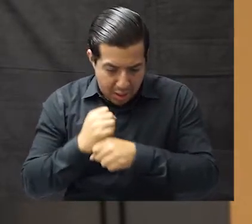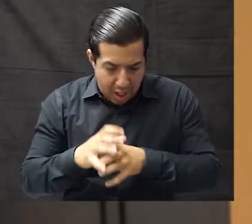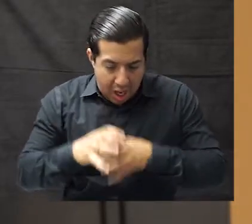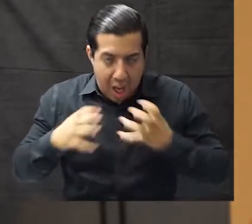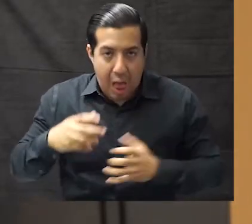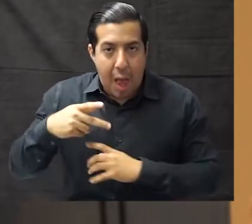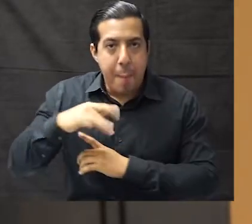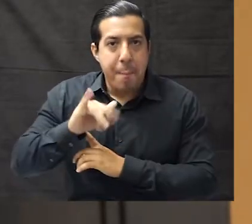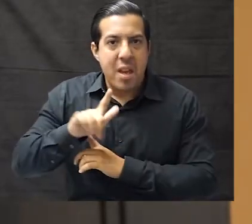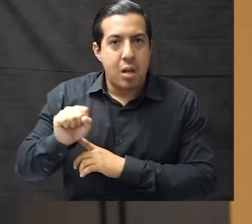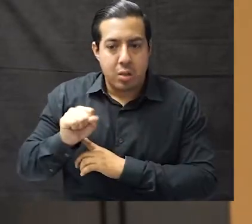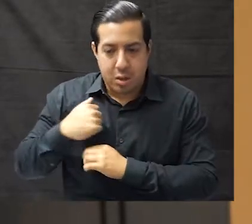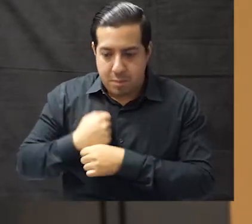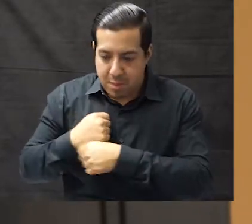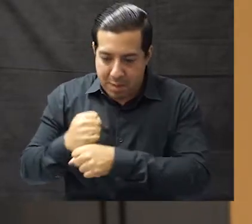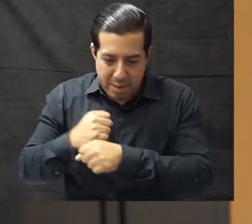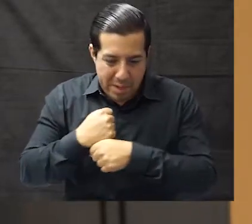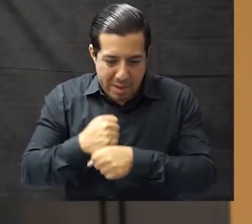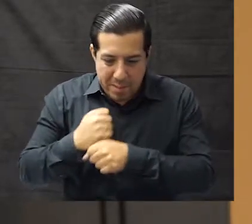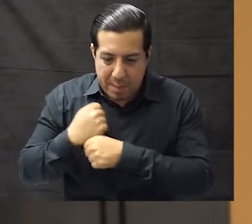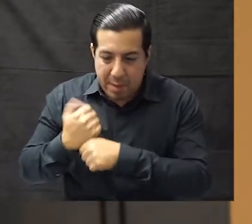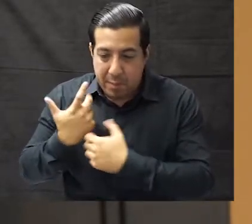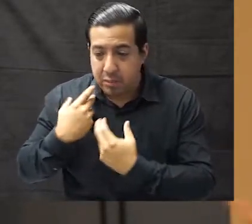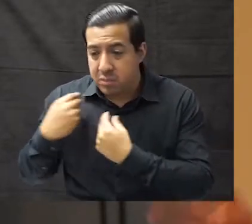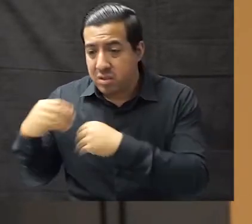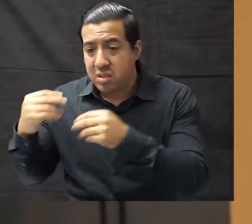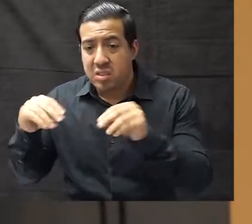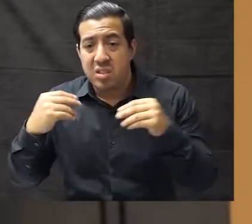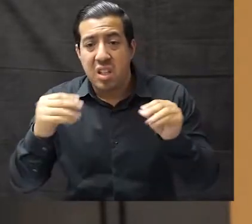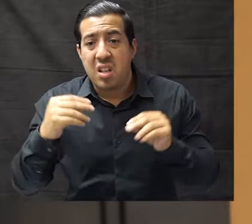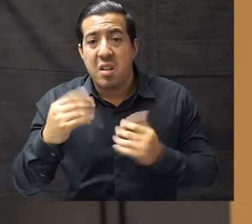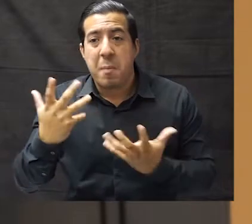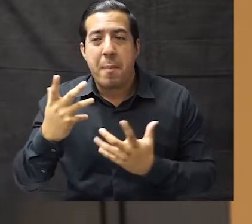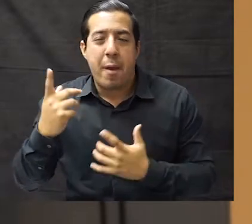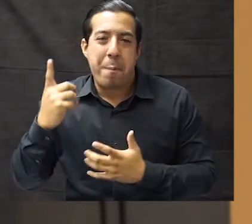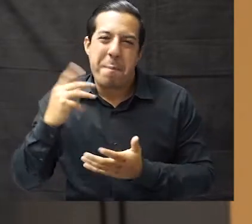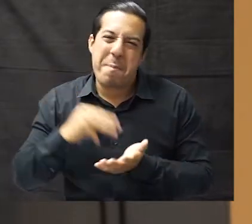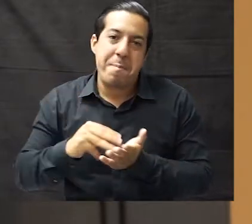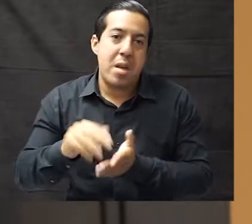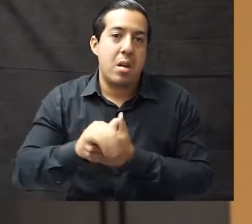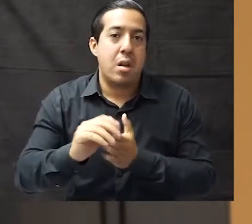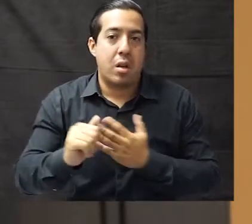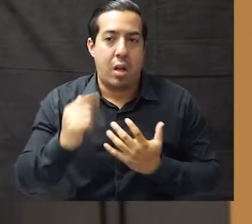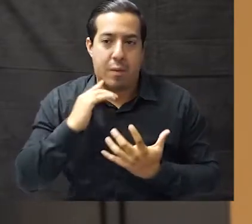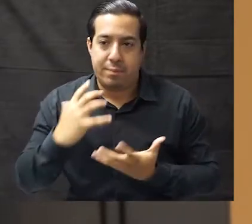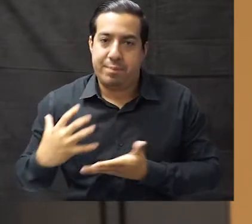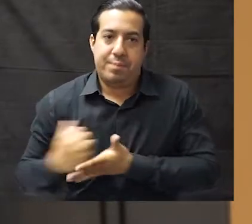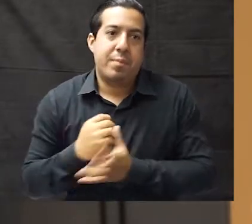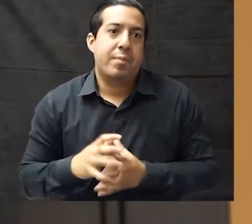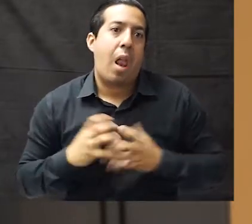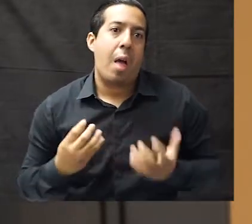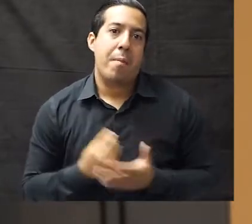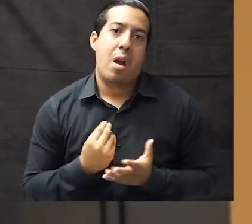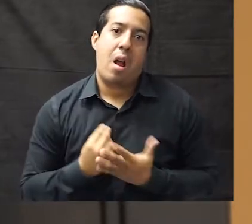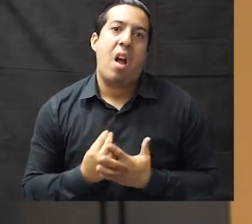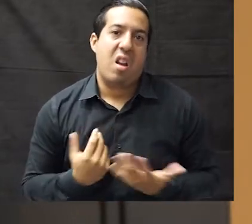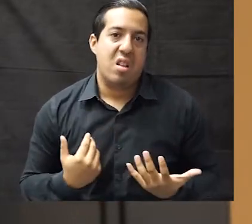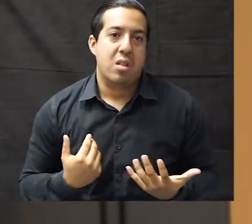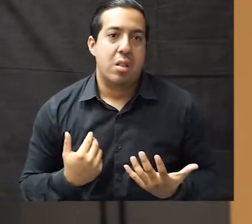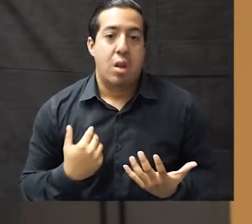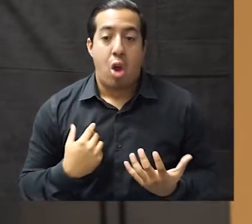I can plus it up into a whole bunch of stuff, and I can make a lot of money on it. So the carfentanyl one, you got